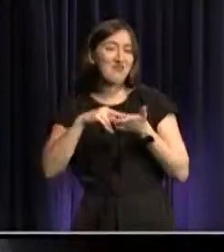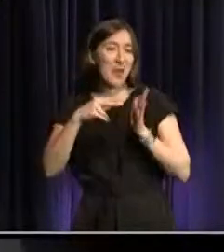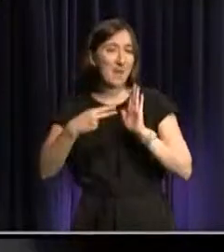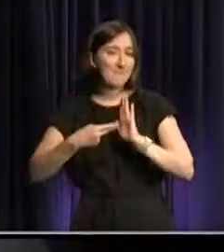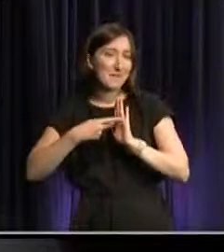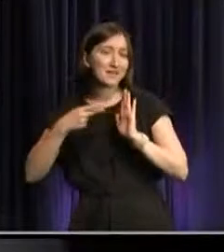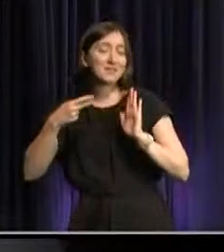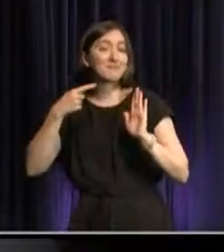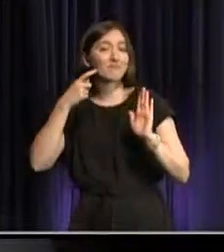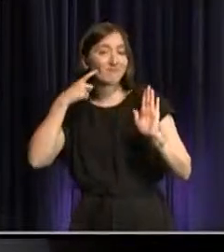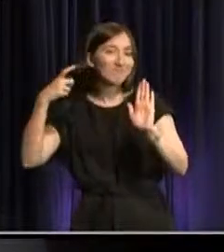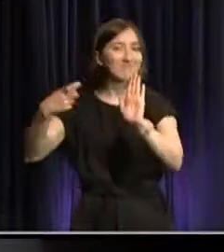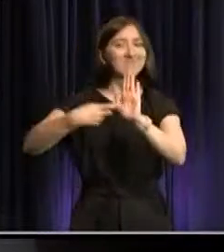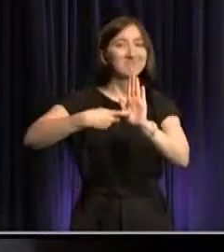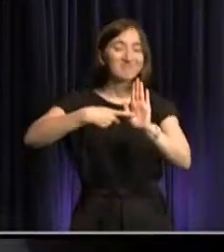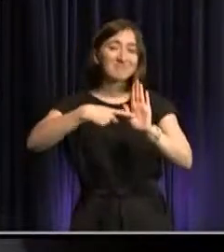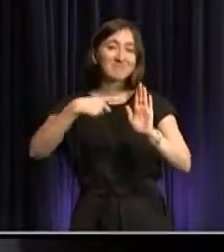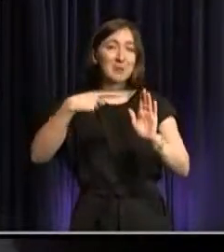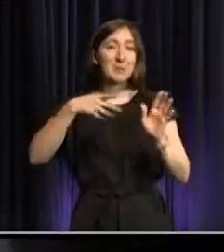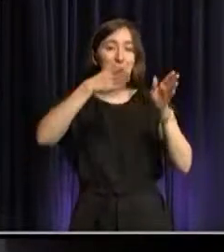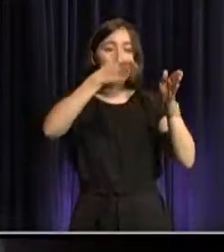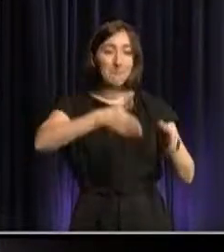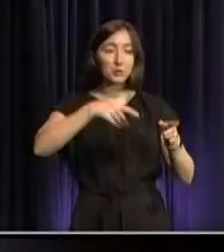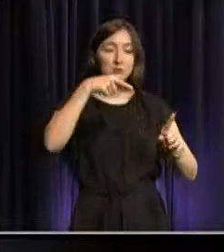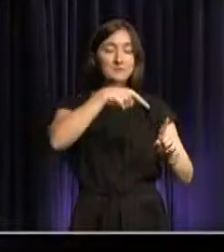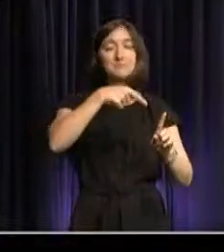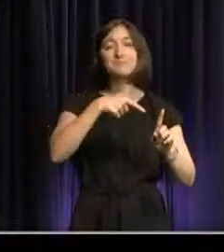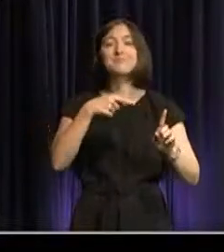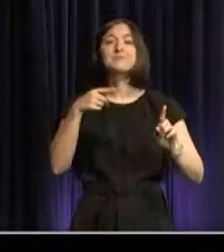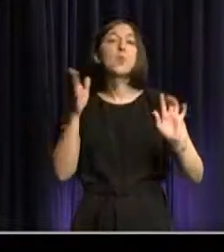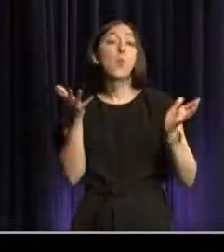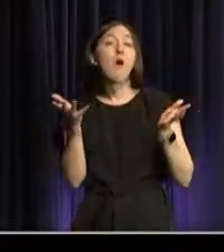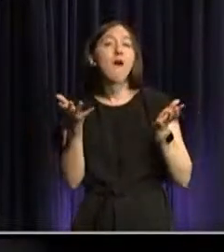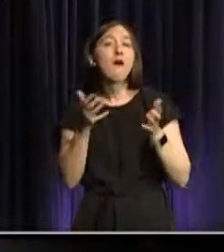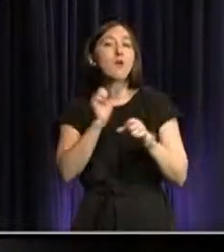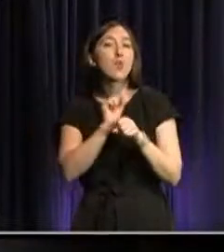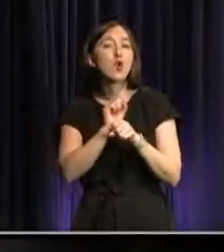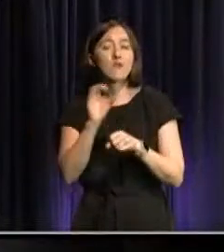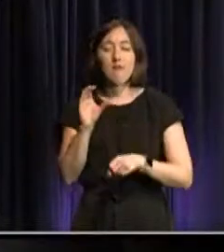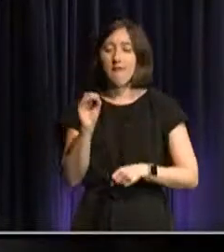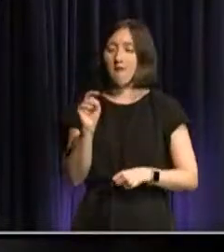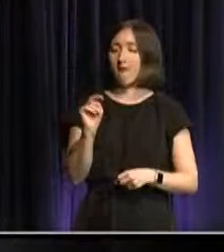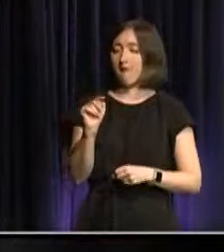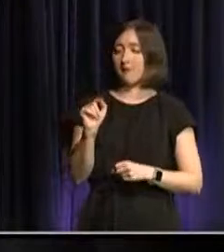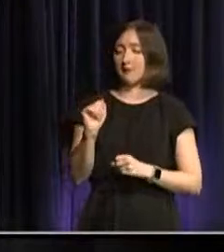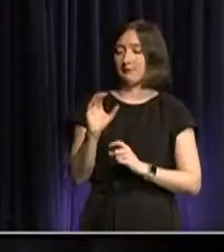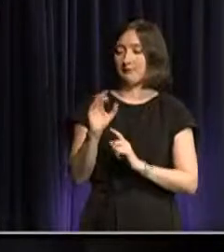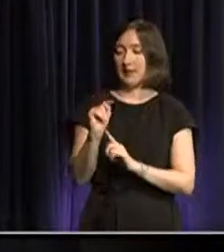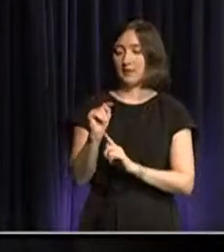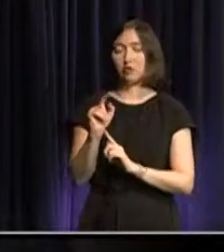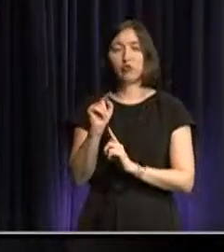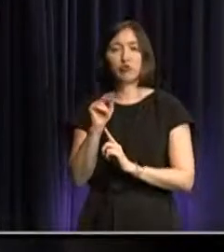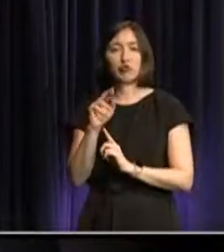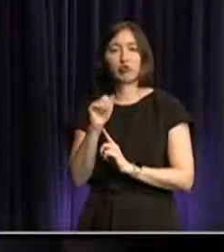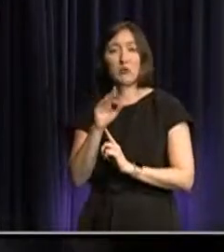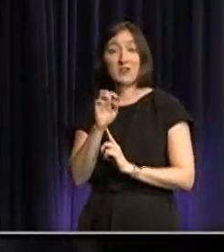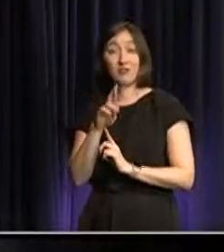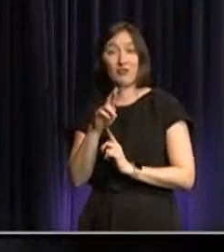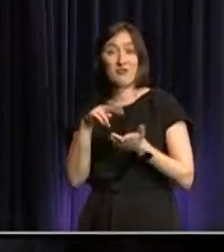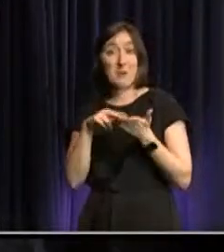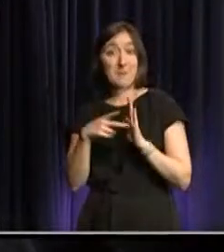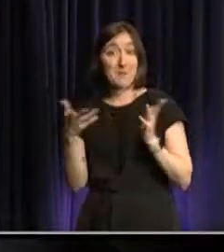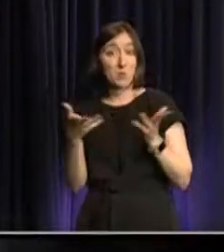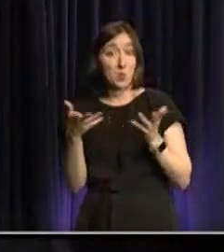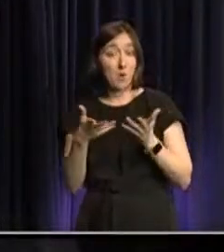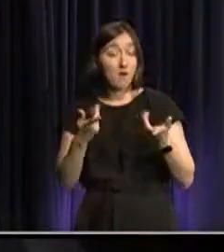working double time throughout this pandemic to identify and trace the infections that occur in our community to help contain them and make